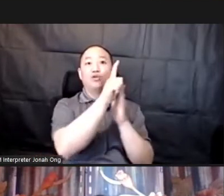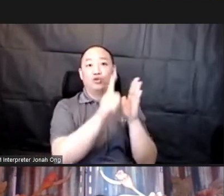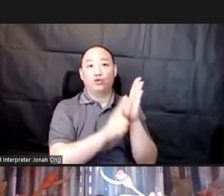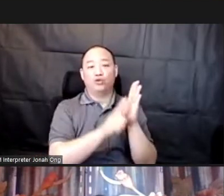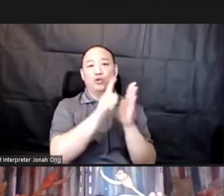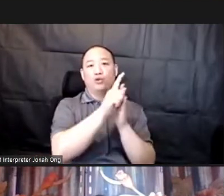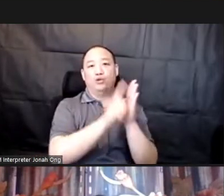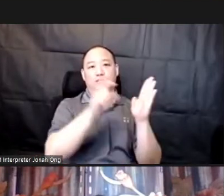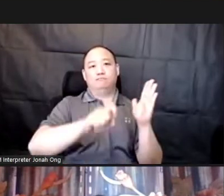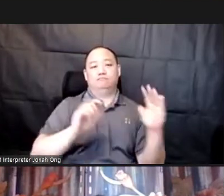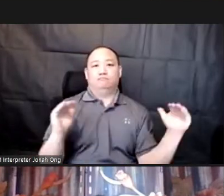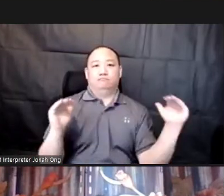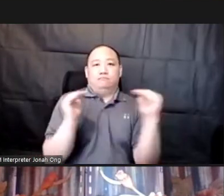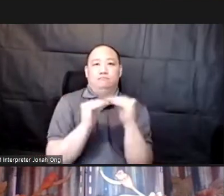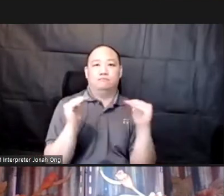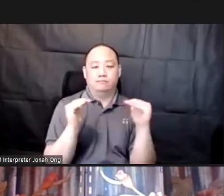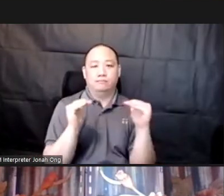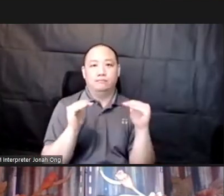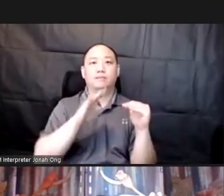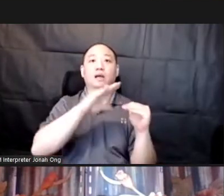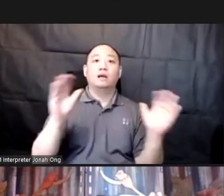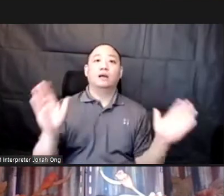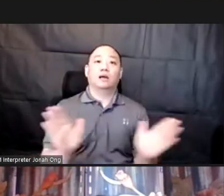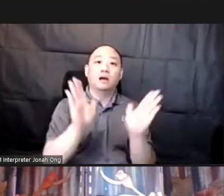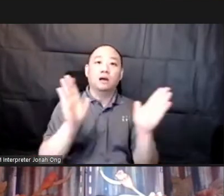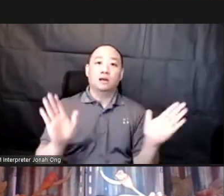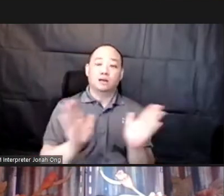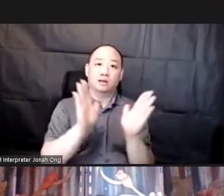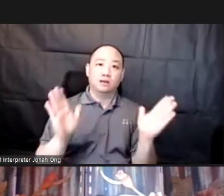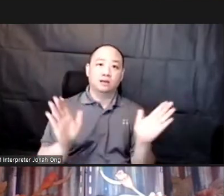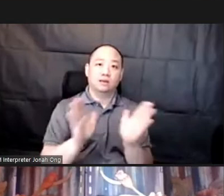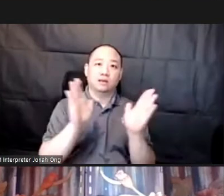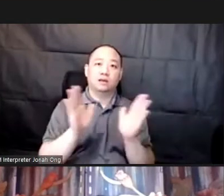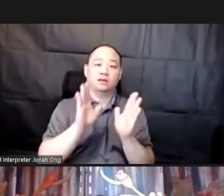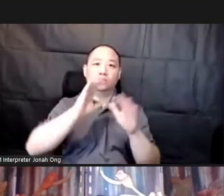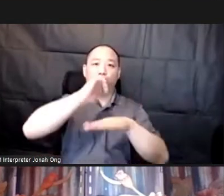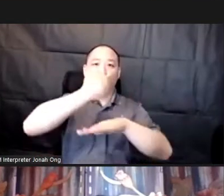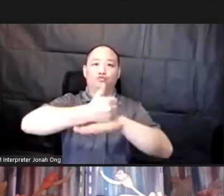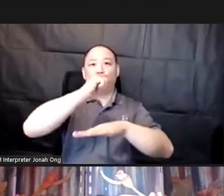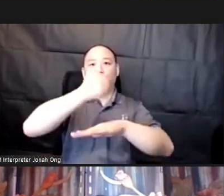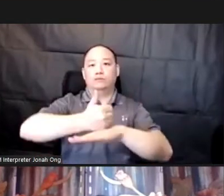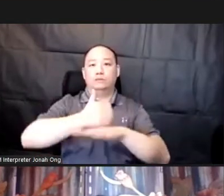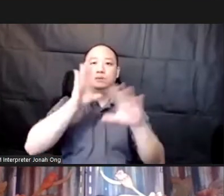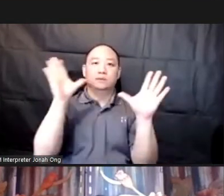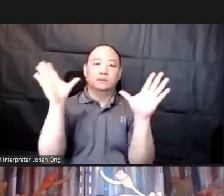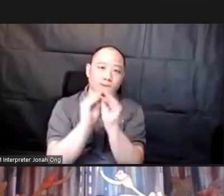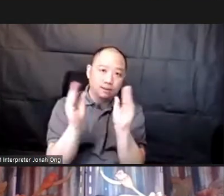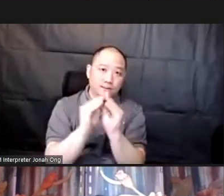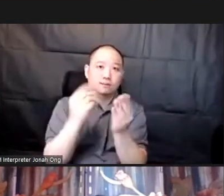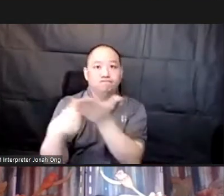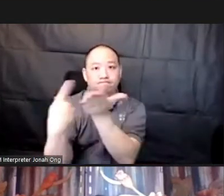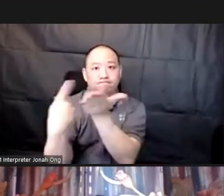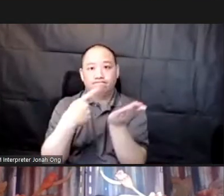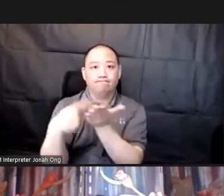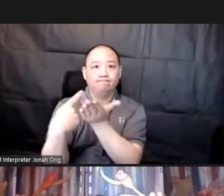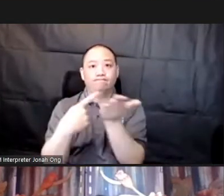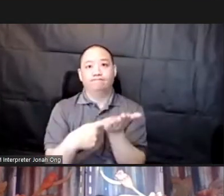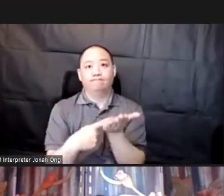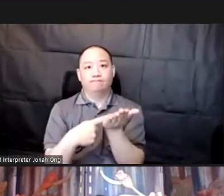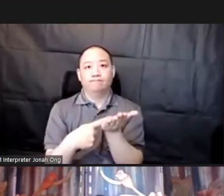you have that encourage that form of and facilitate these conversations institutionally and socially.